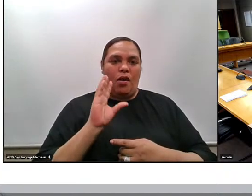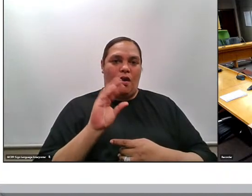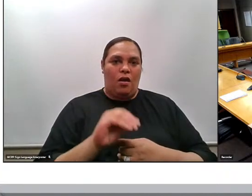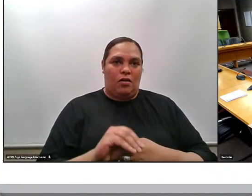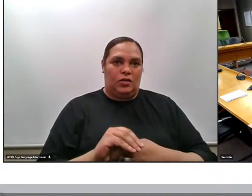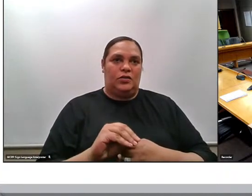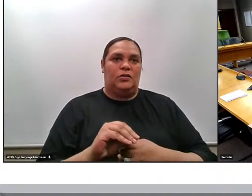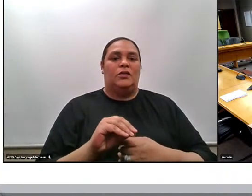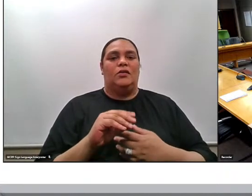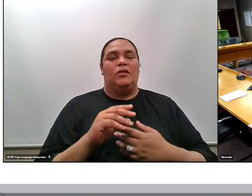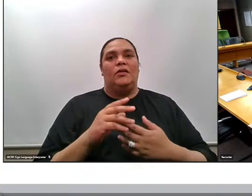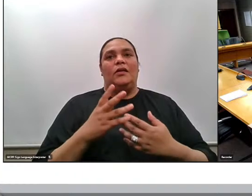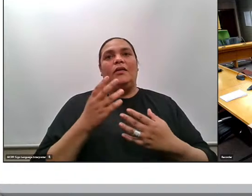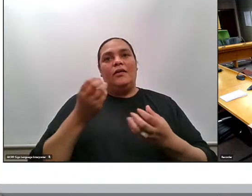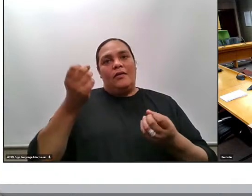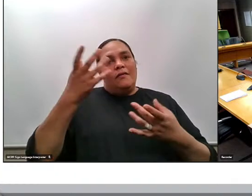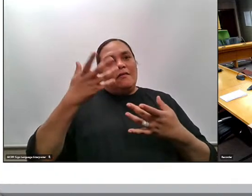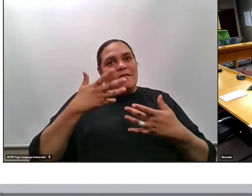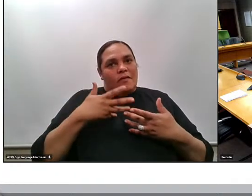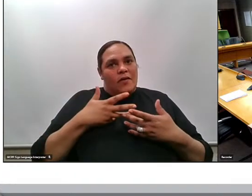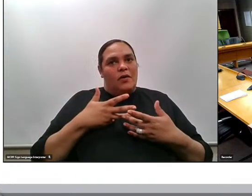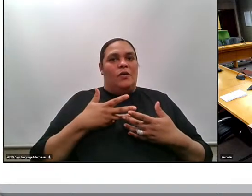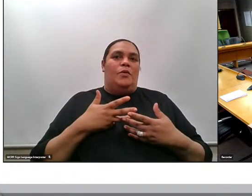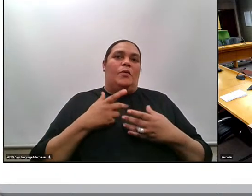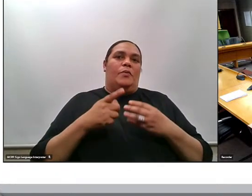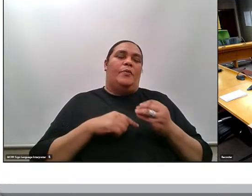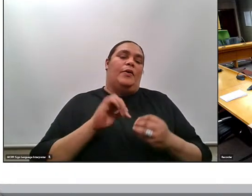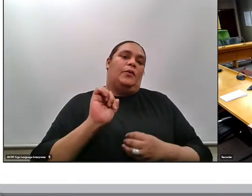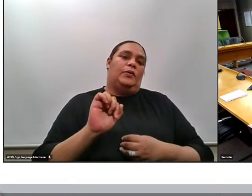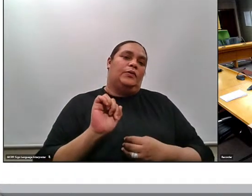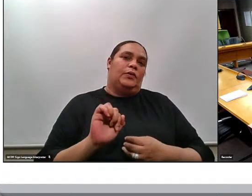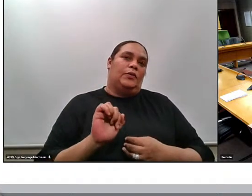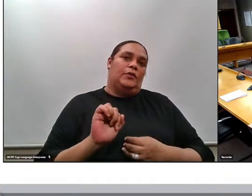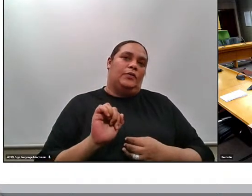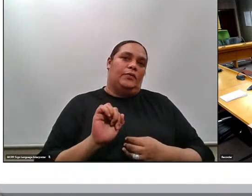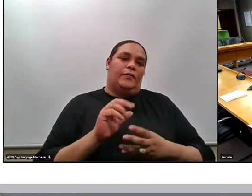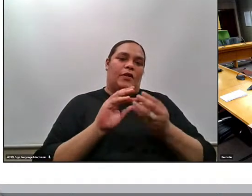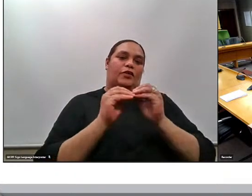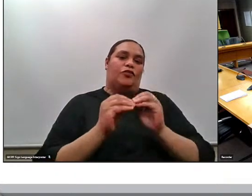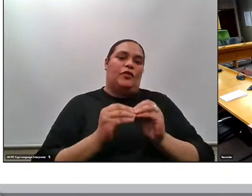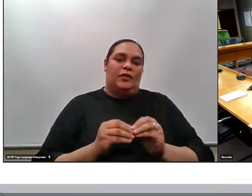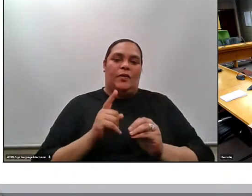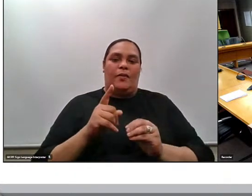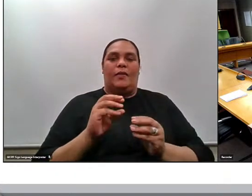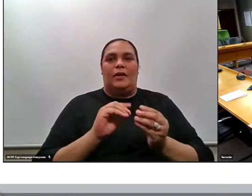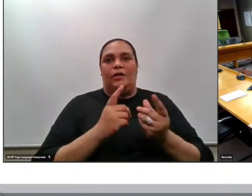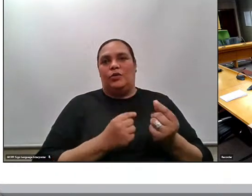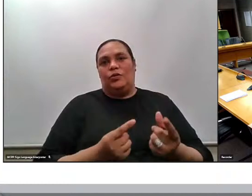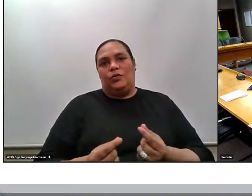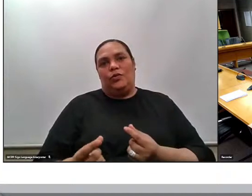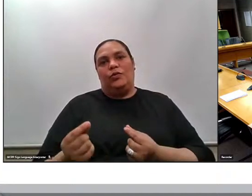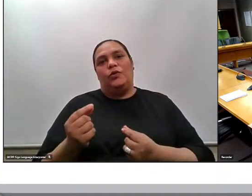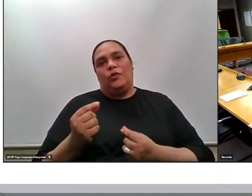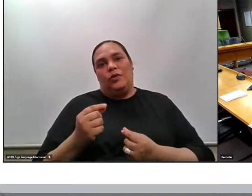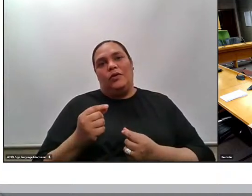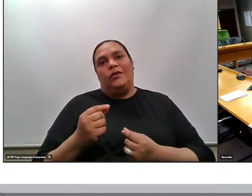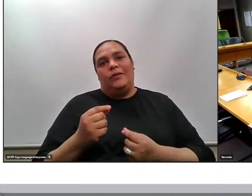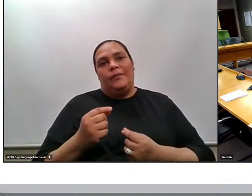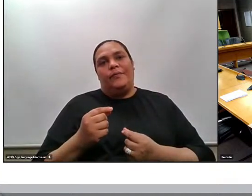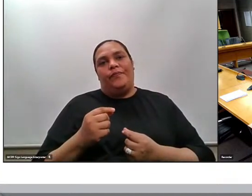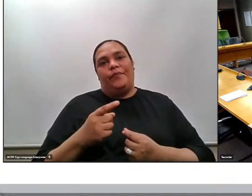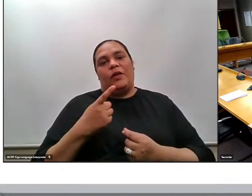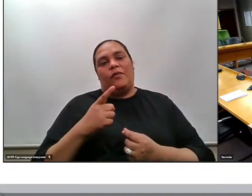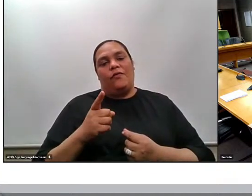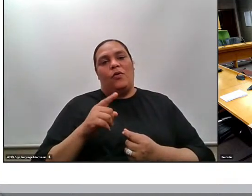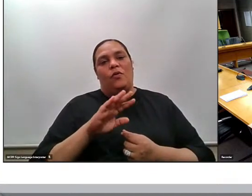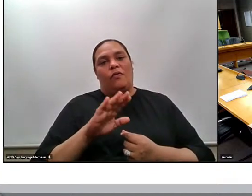to inform us of the adjustments that they've made in order